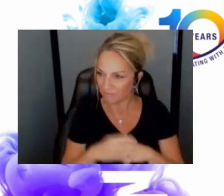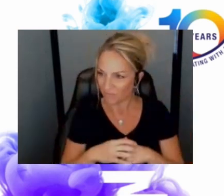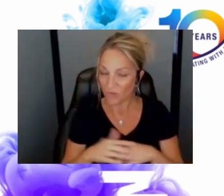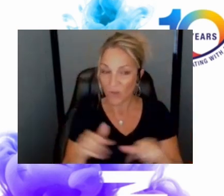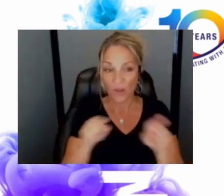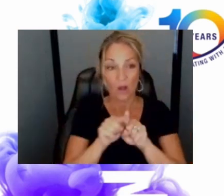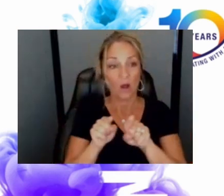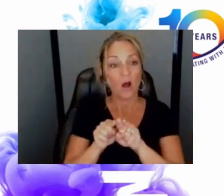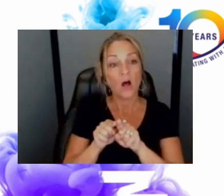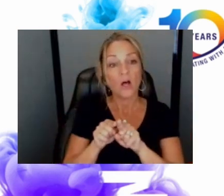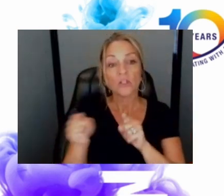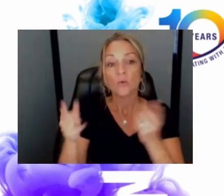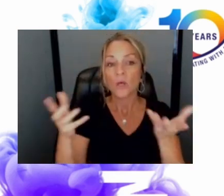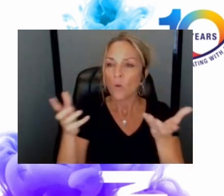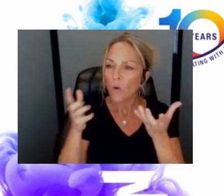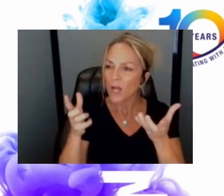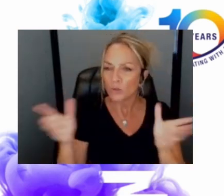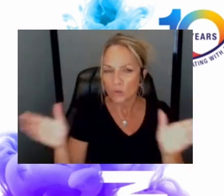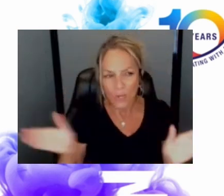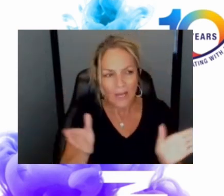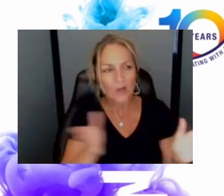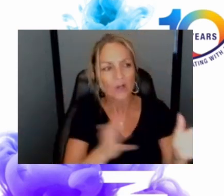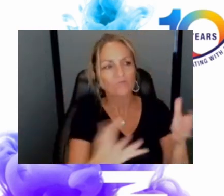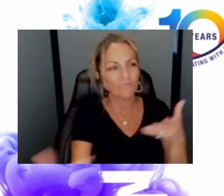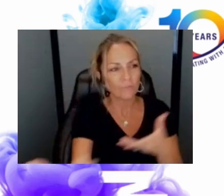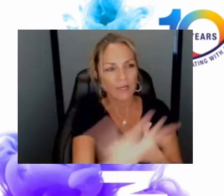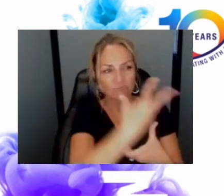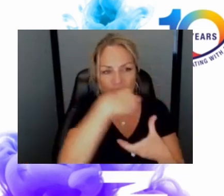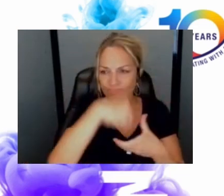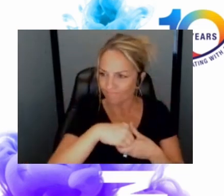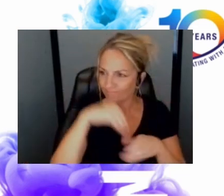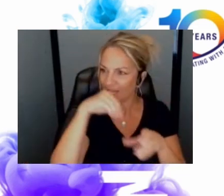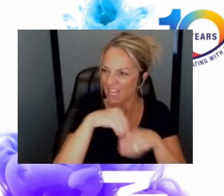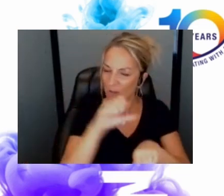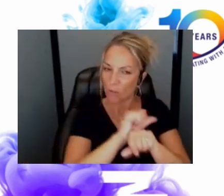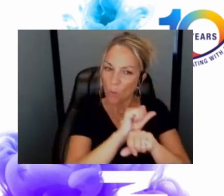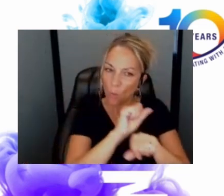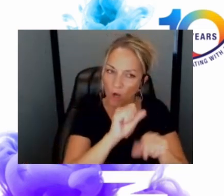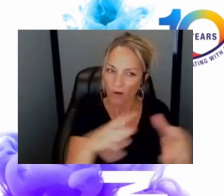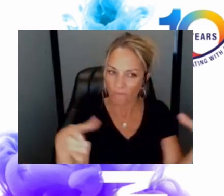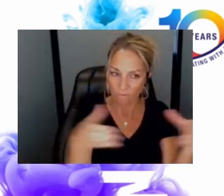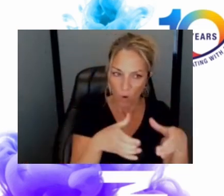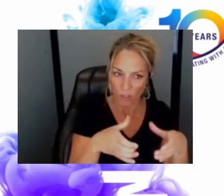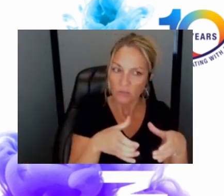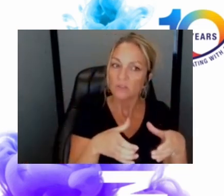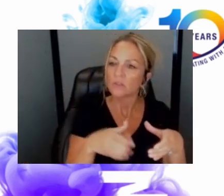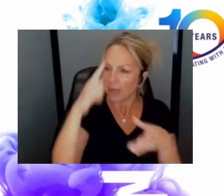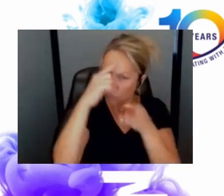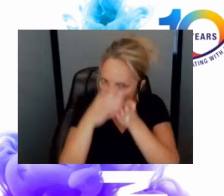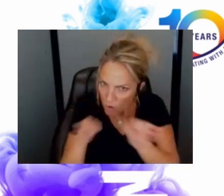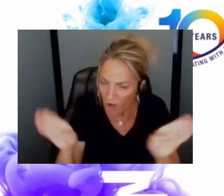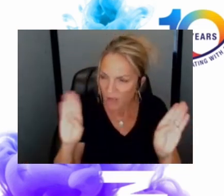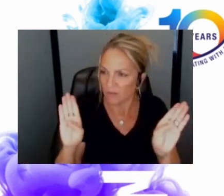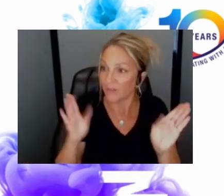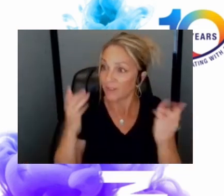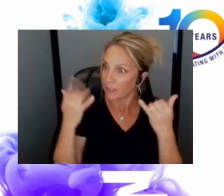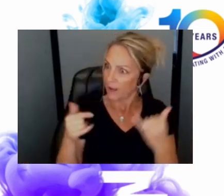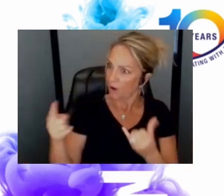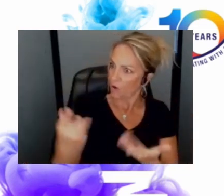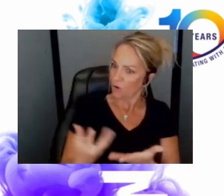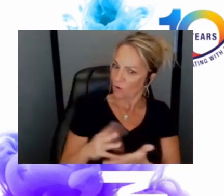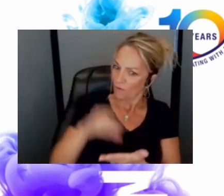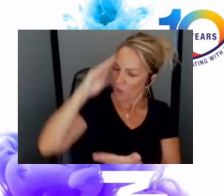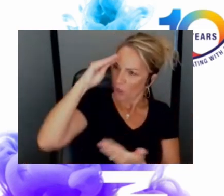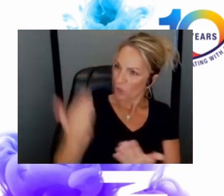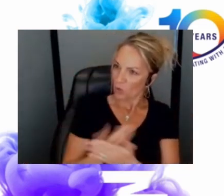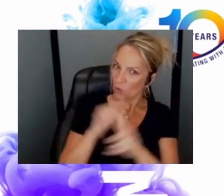foster inclusivity within the workforce and to broaden your horizon. Now you've learned a new language. And now you're able